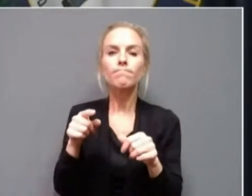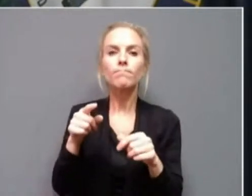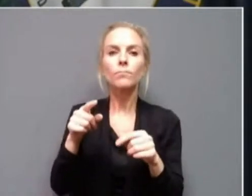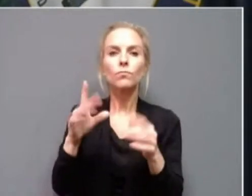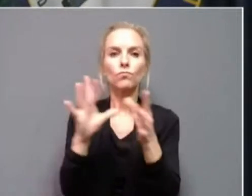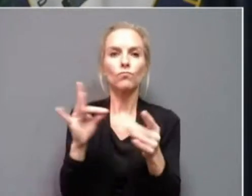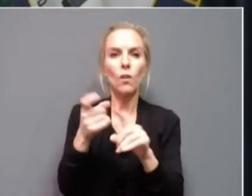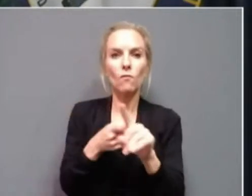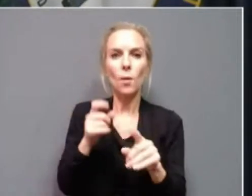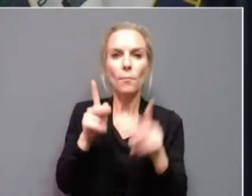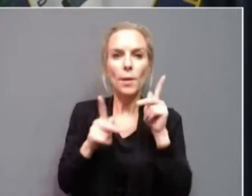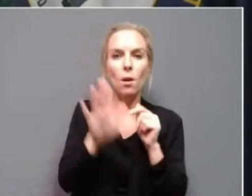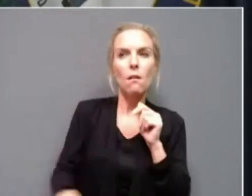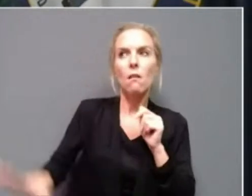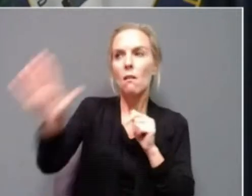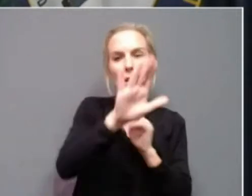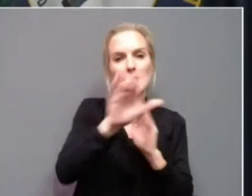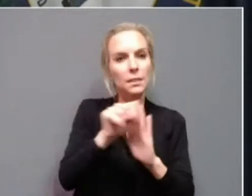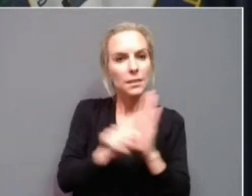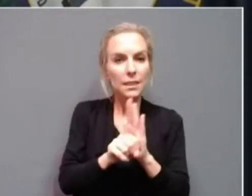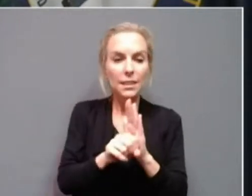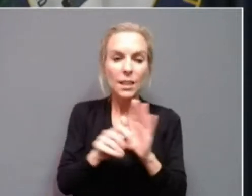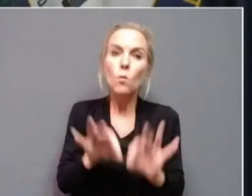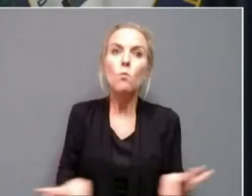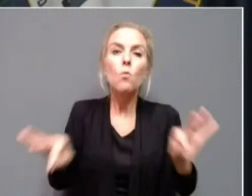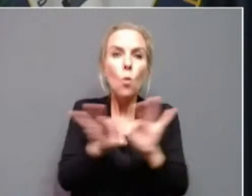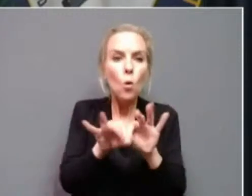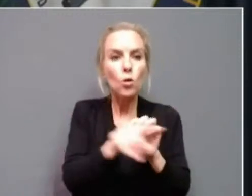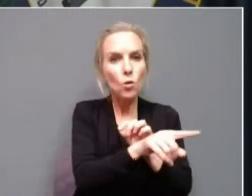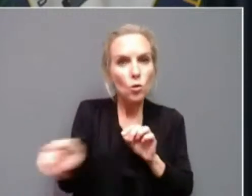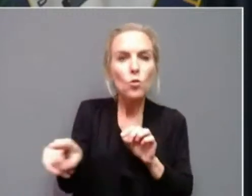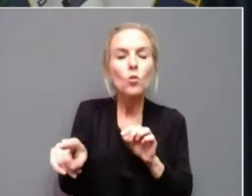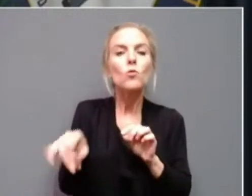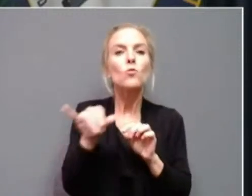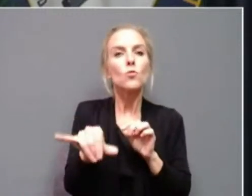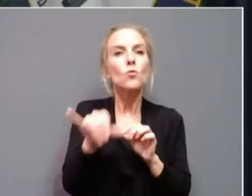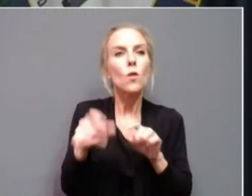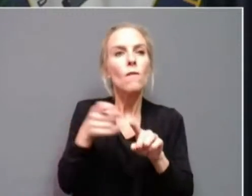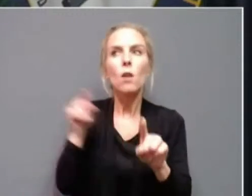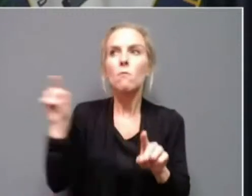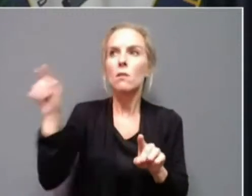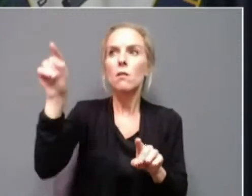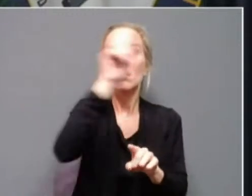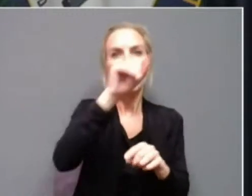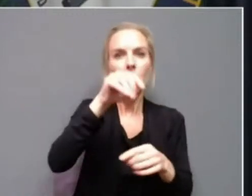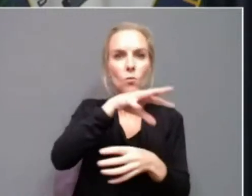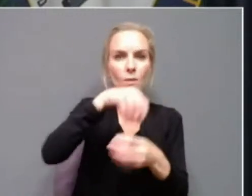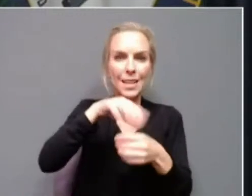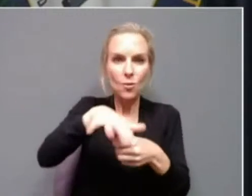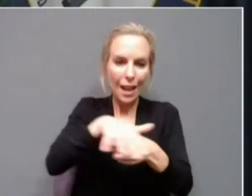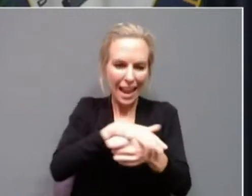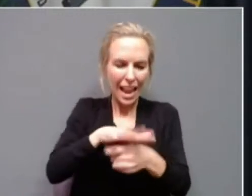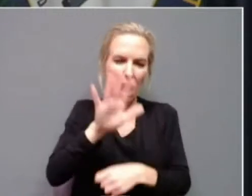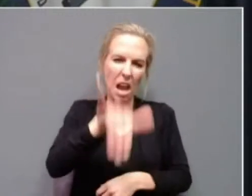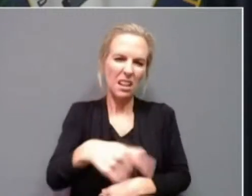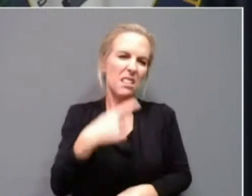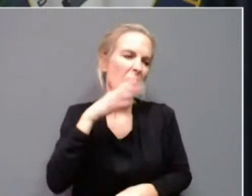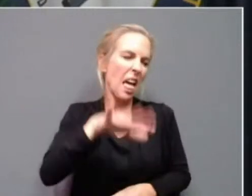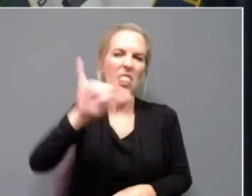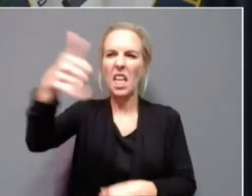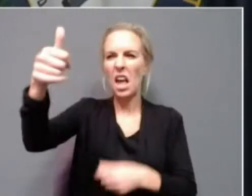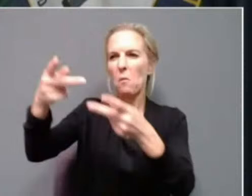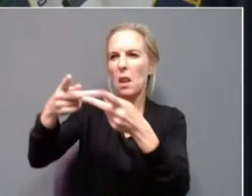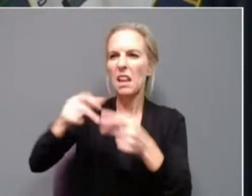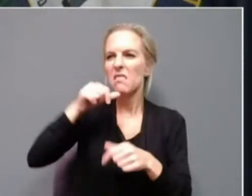that people hear from those in their area what's going on, because oftentimes you could say, well, that's somewhere else.